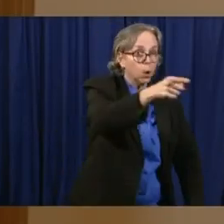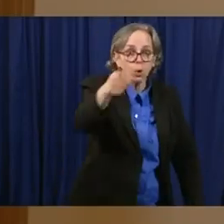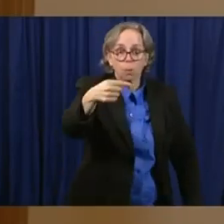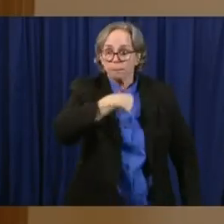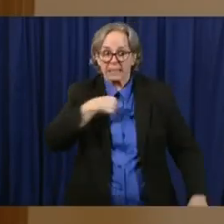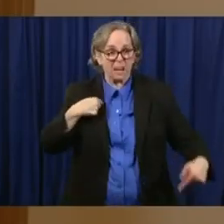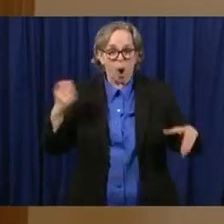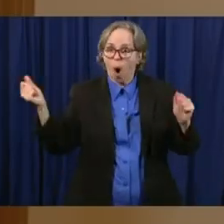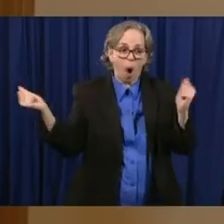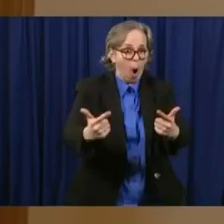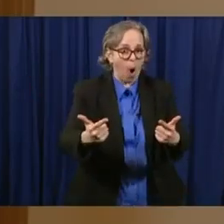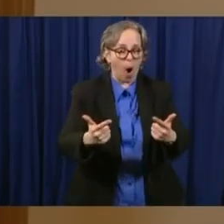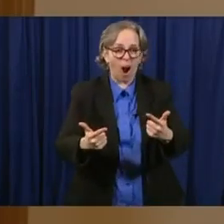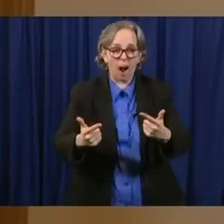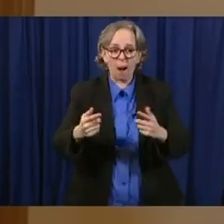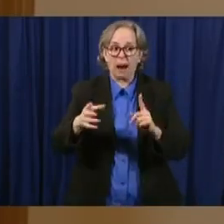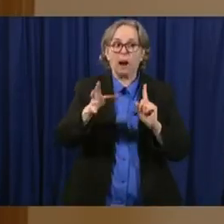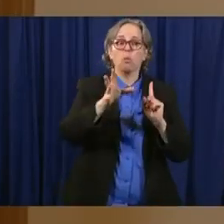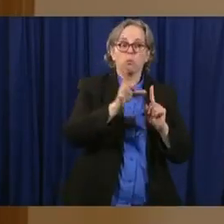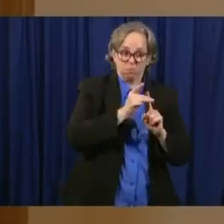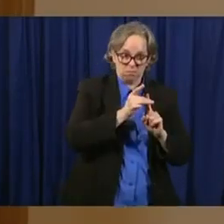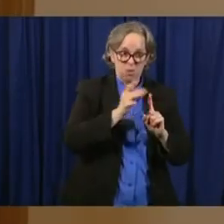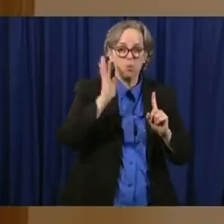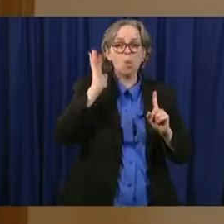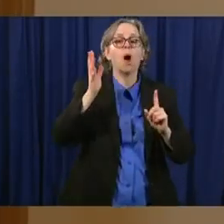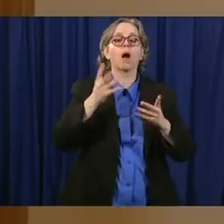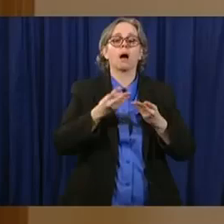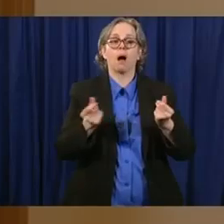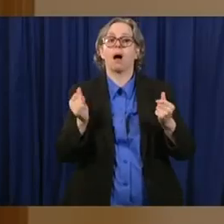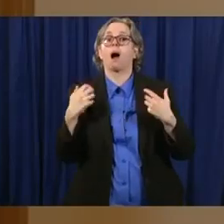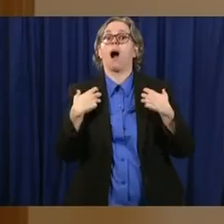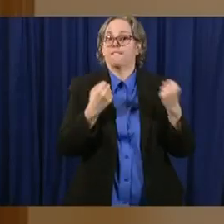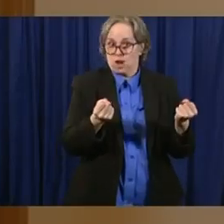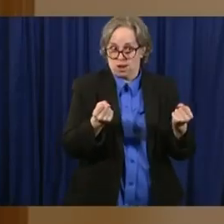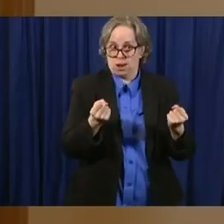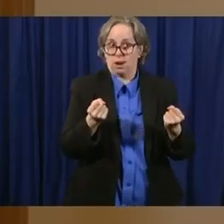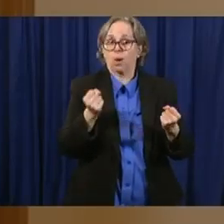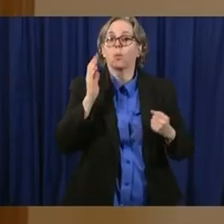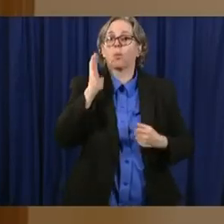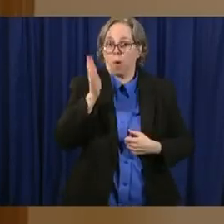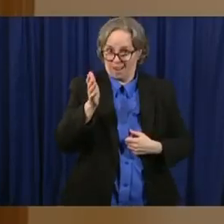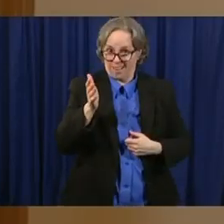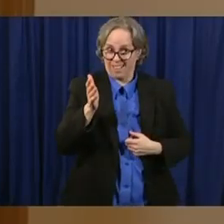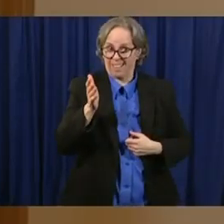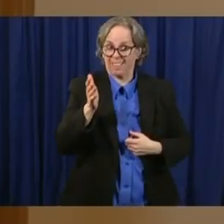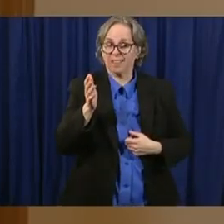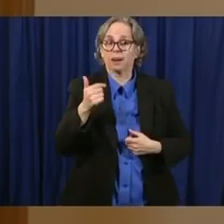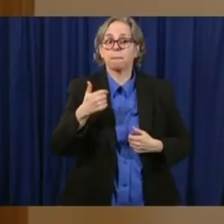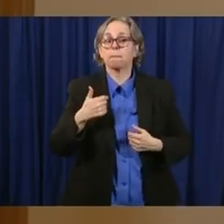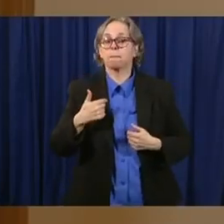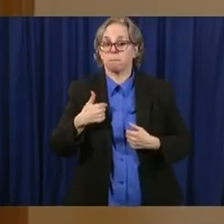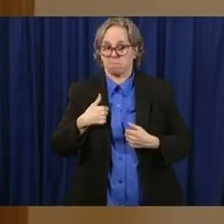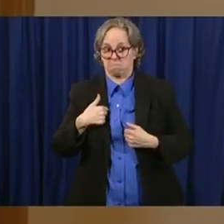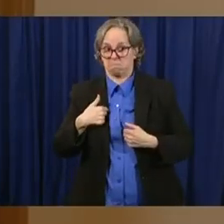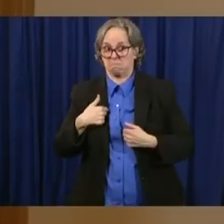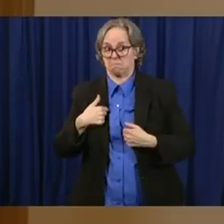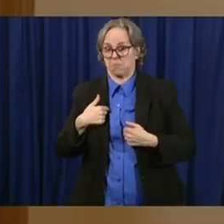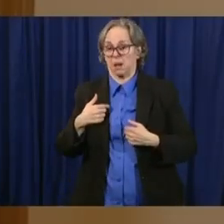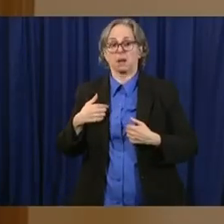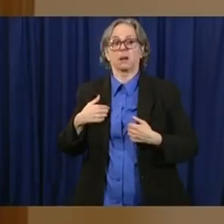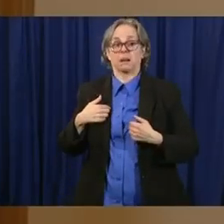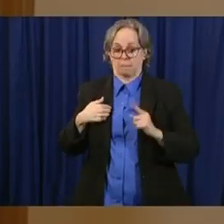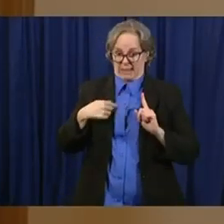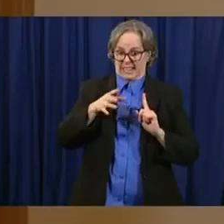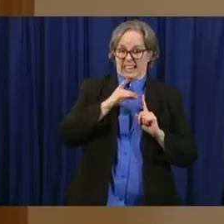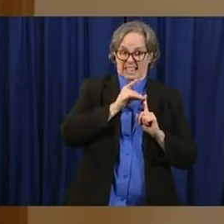us will catch it, more and more of us will recover. And we will go from someone who's infected, so susceptible,